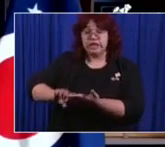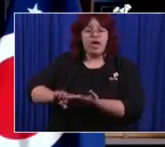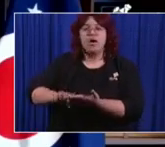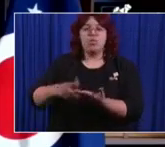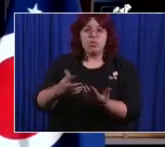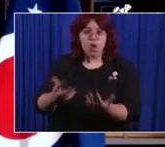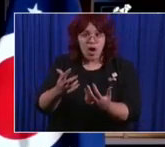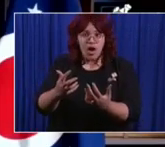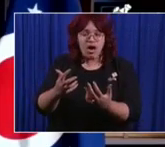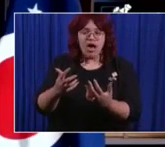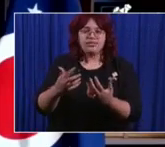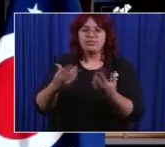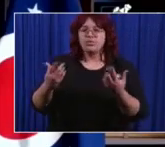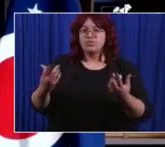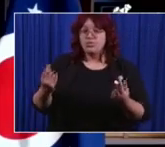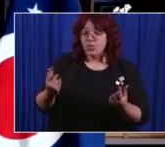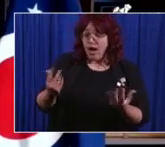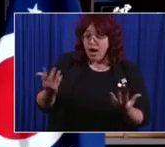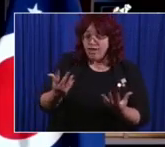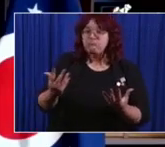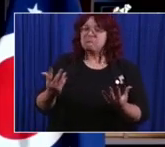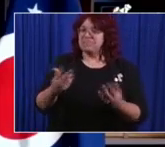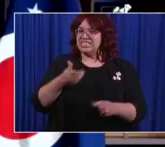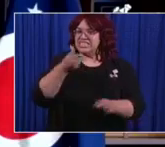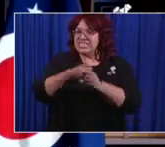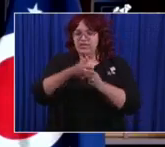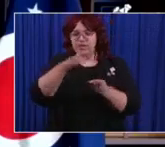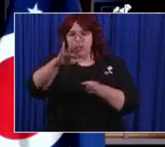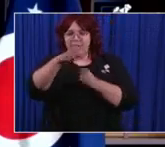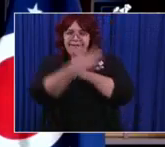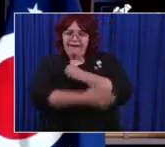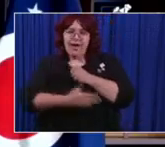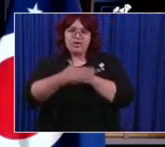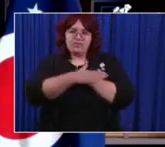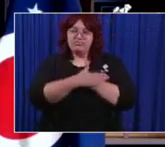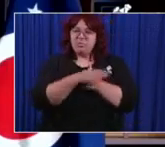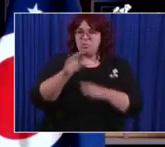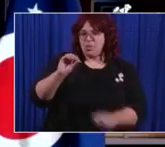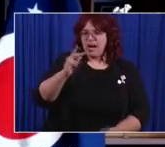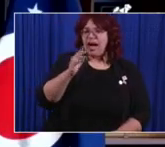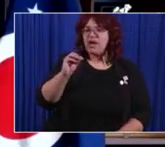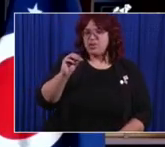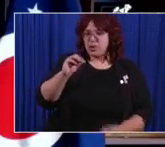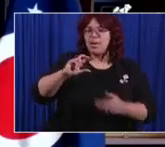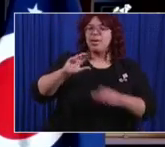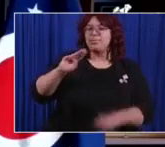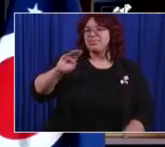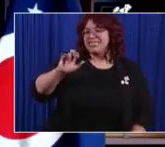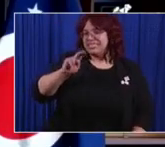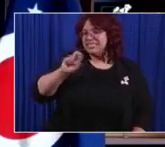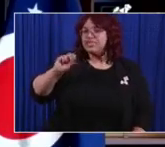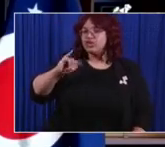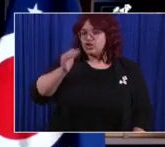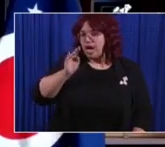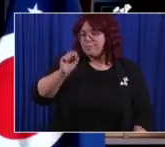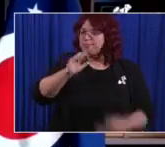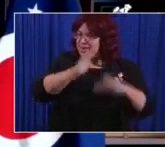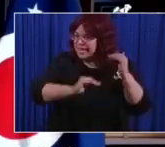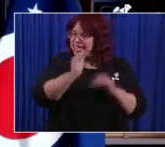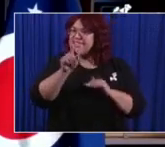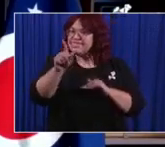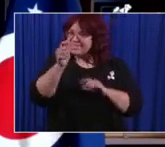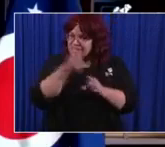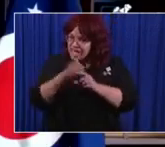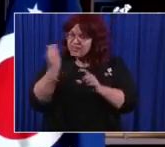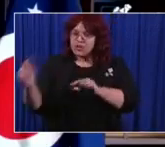Center near you or ohiomeansjobs.com and select Find a Job Center as a resource to have a